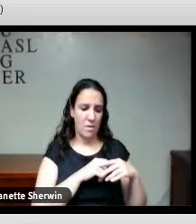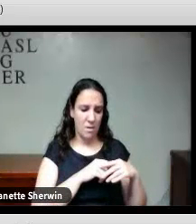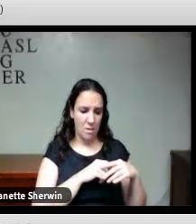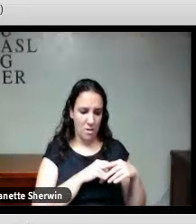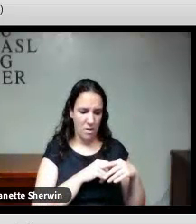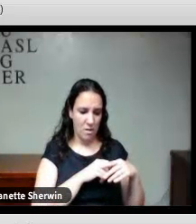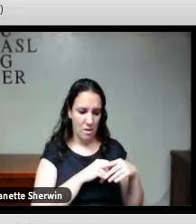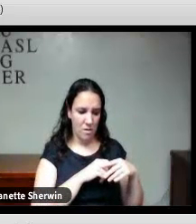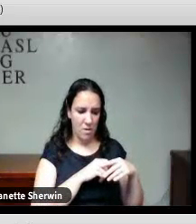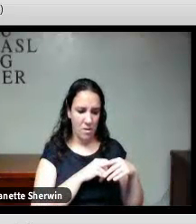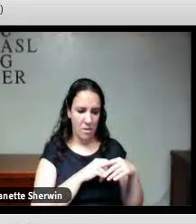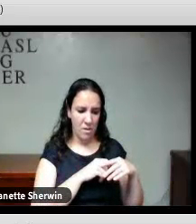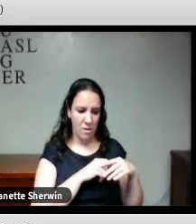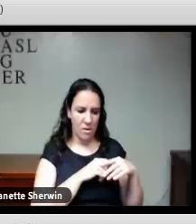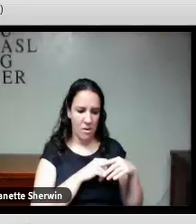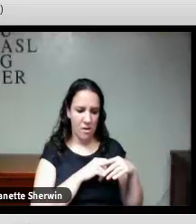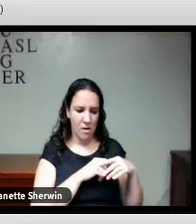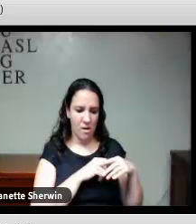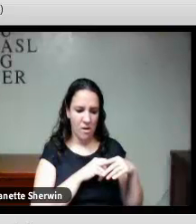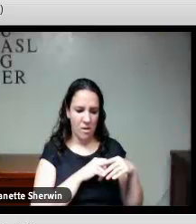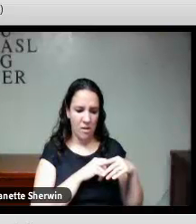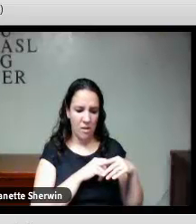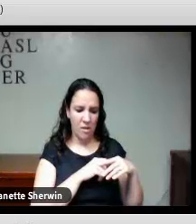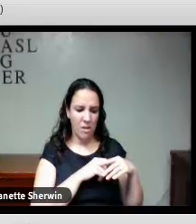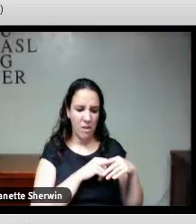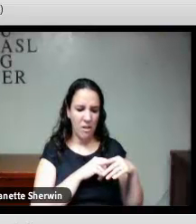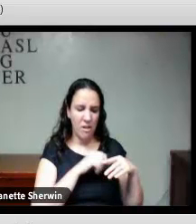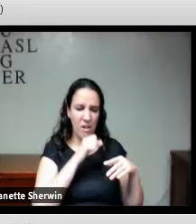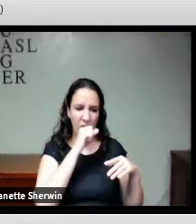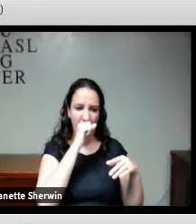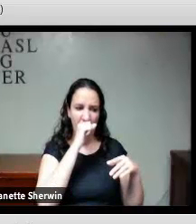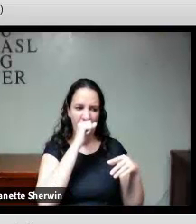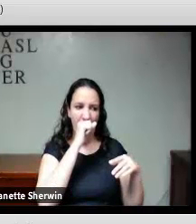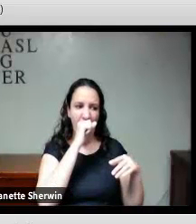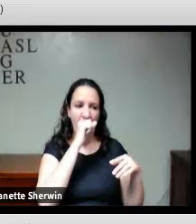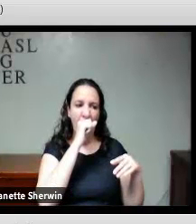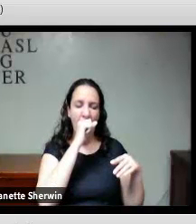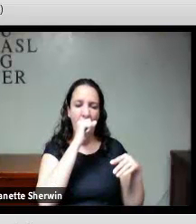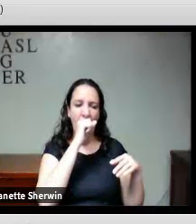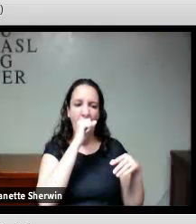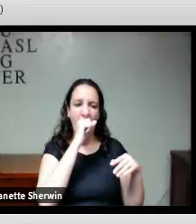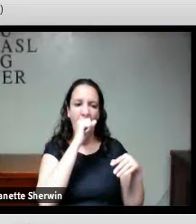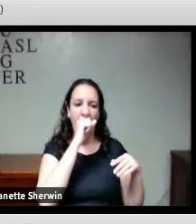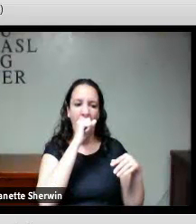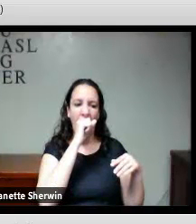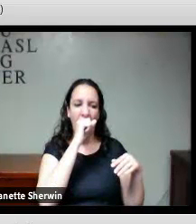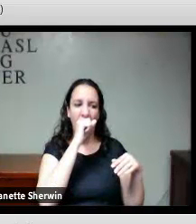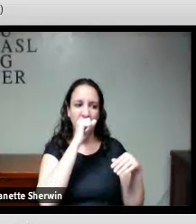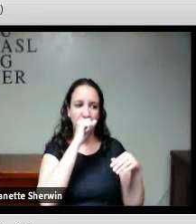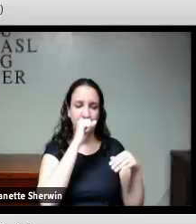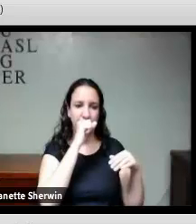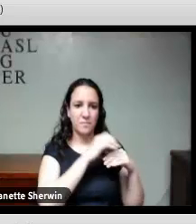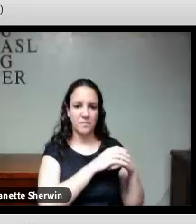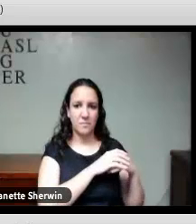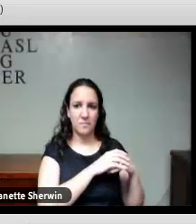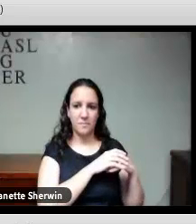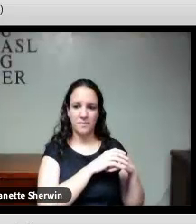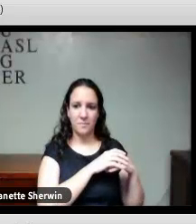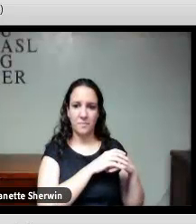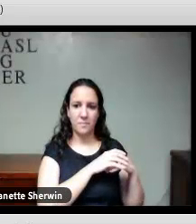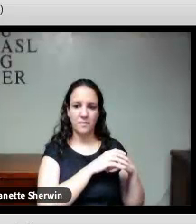complaint all the time, step back and open the conversation with somebody that says, 5 times a week we have people come in here that have